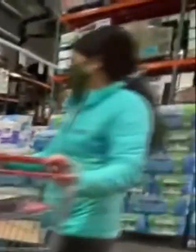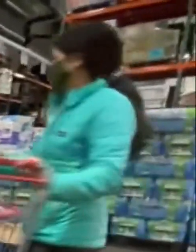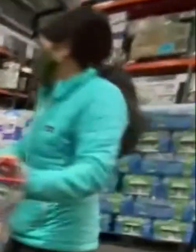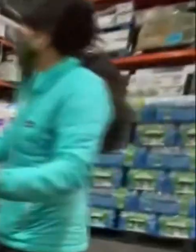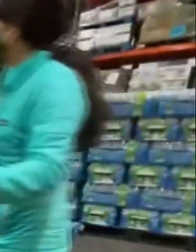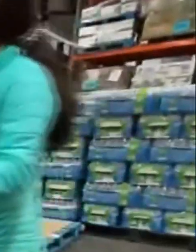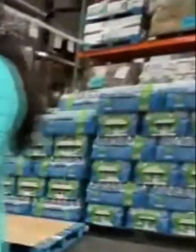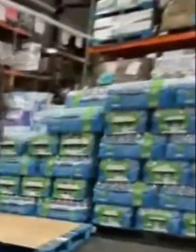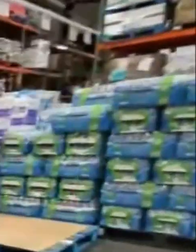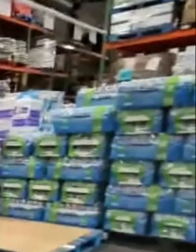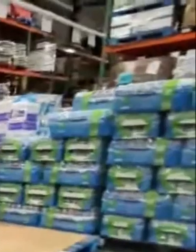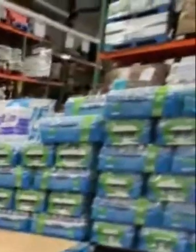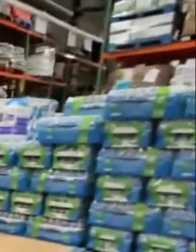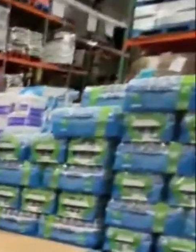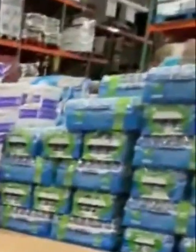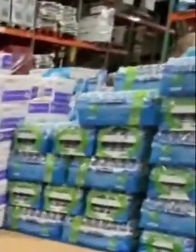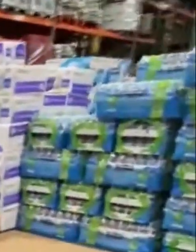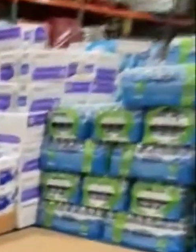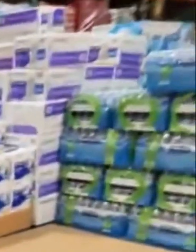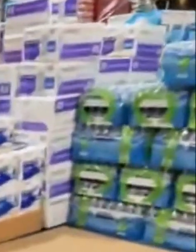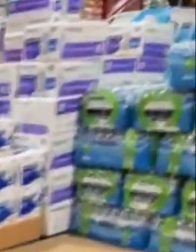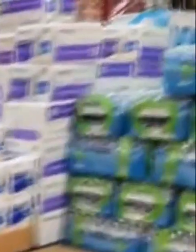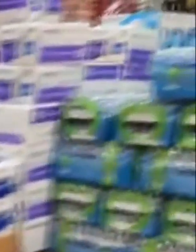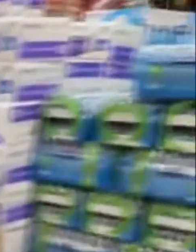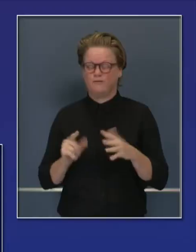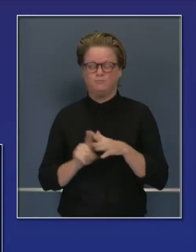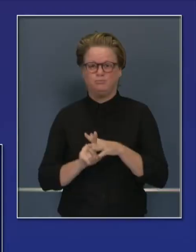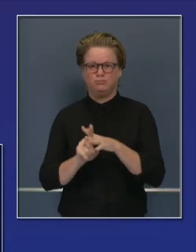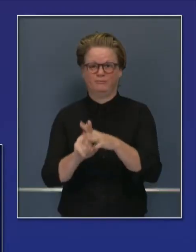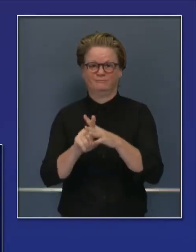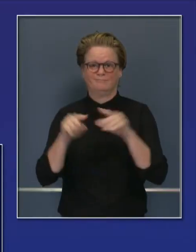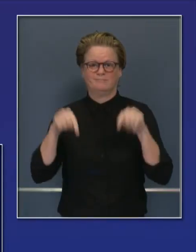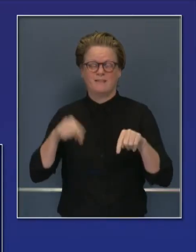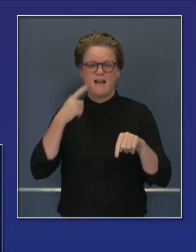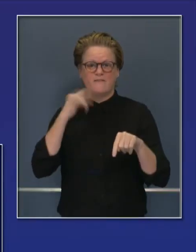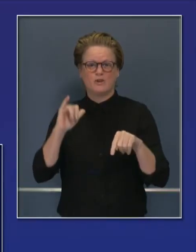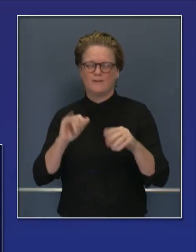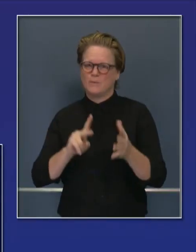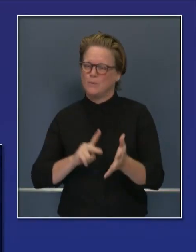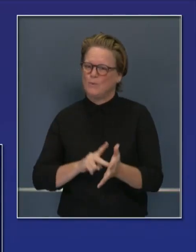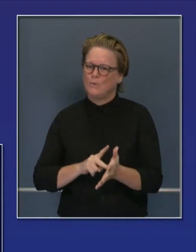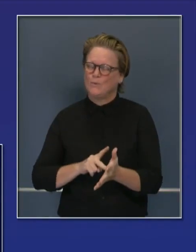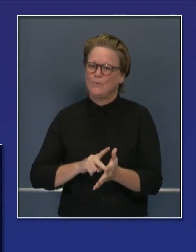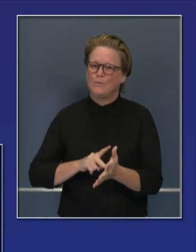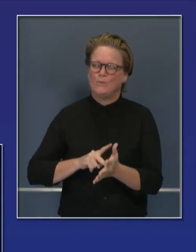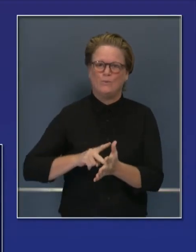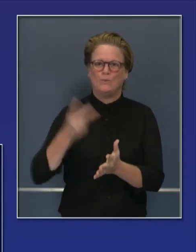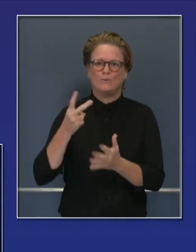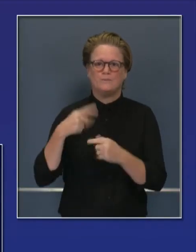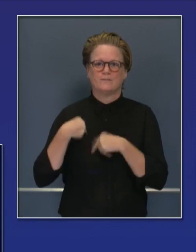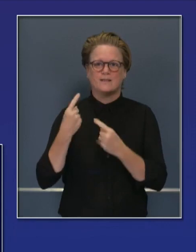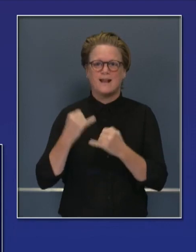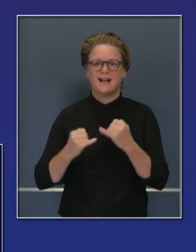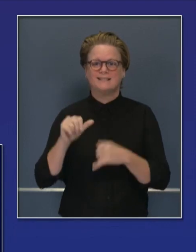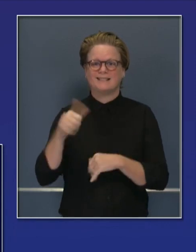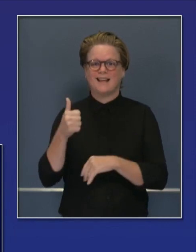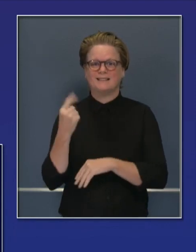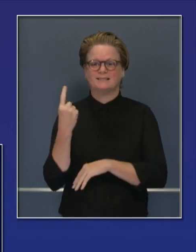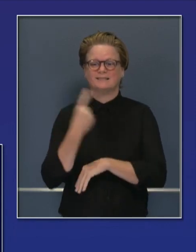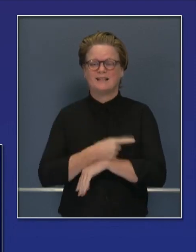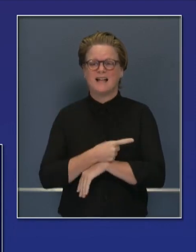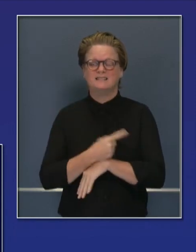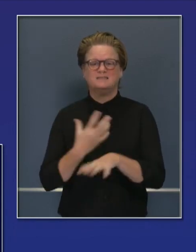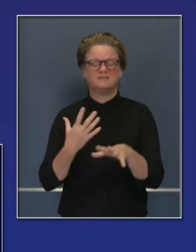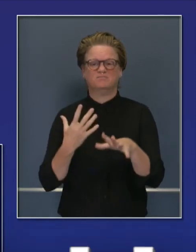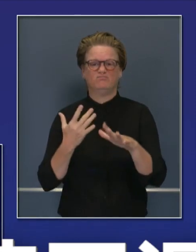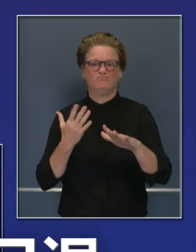Daily cases, though, in the state of California have doubled just in the last 10 days. This is simply the fastest increase California